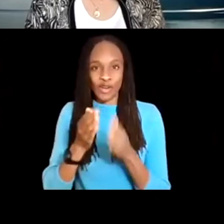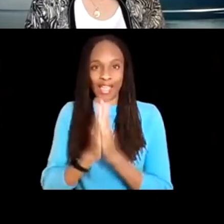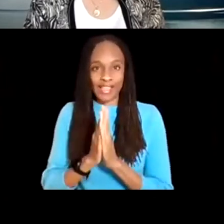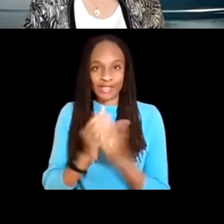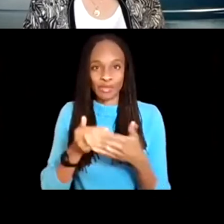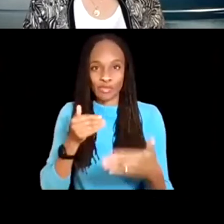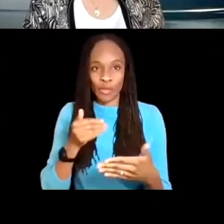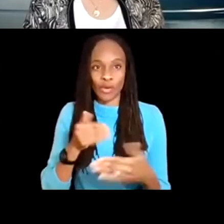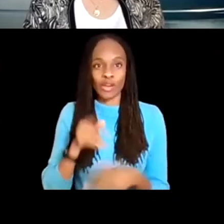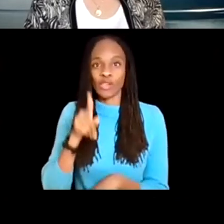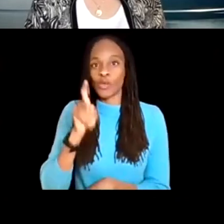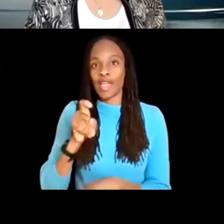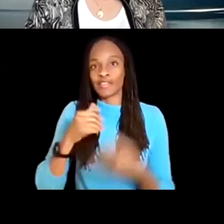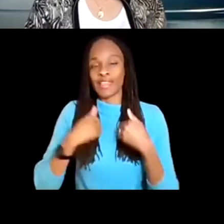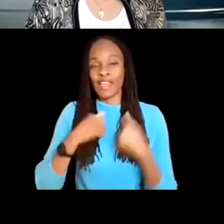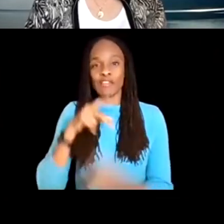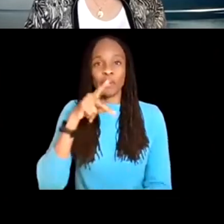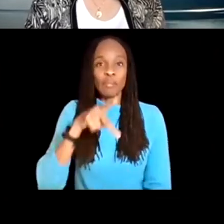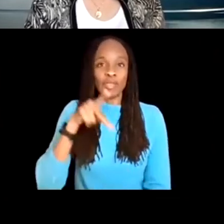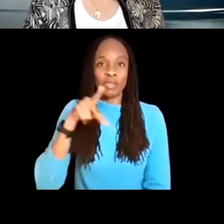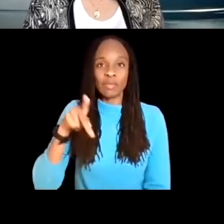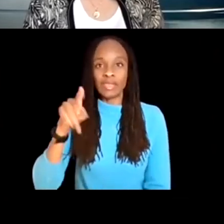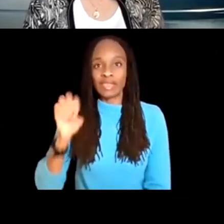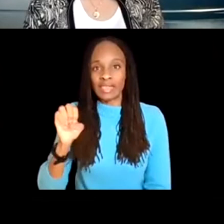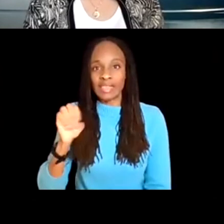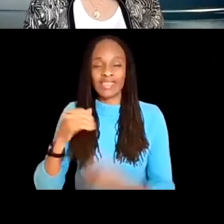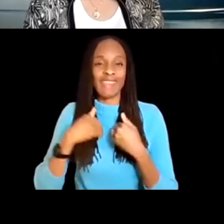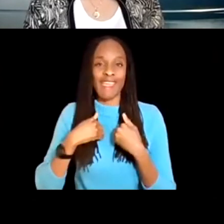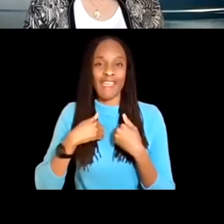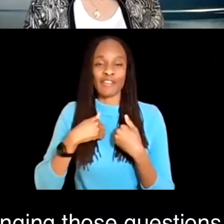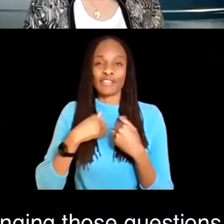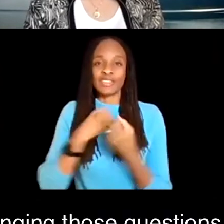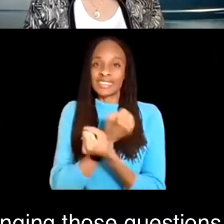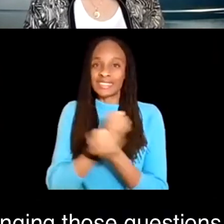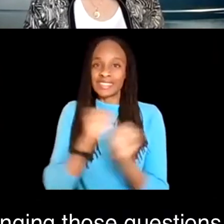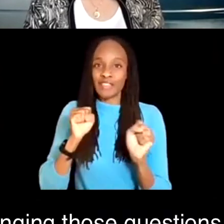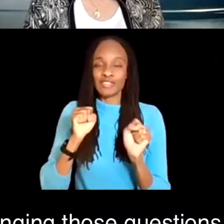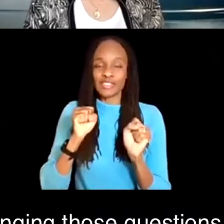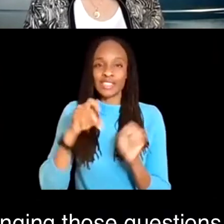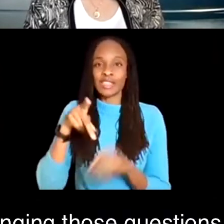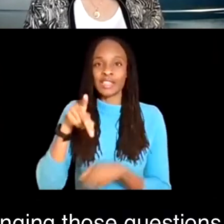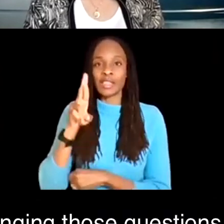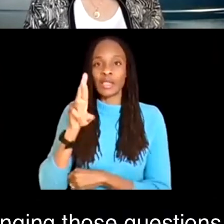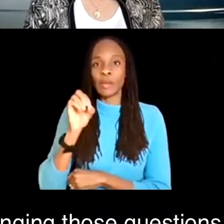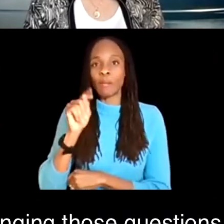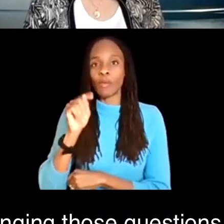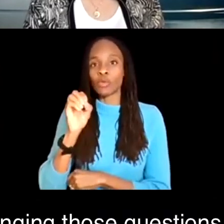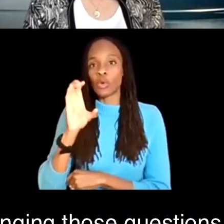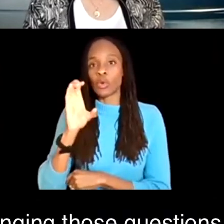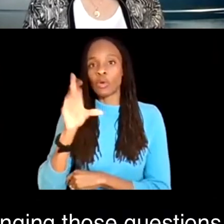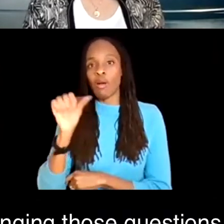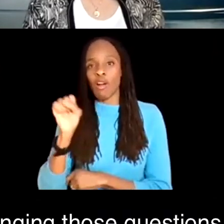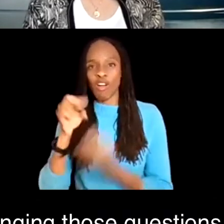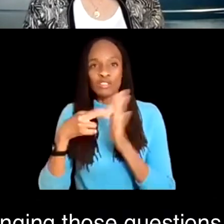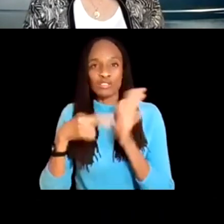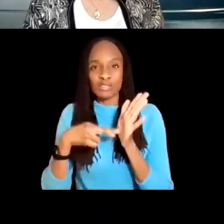know, PPE, and that there's safety protocols. Bringing those questions up is like a gateway to